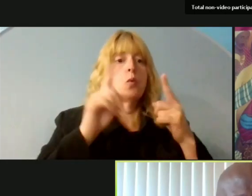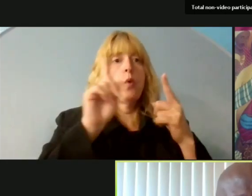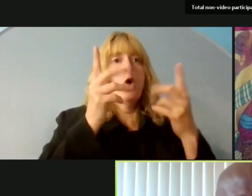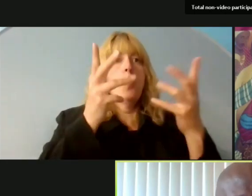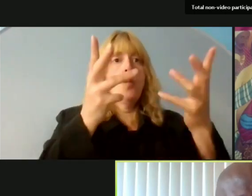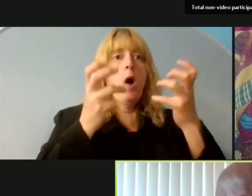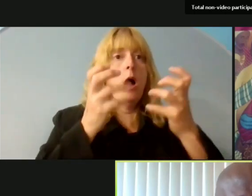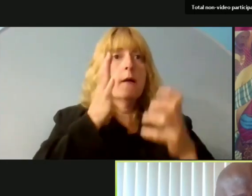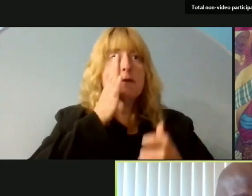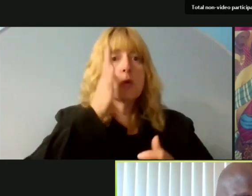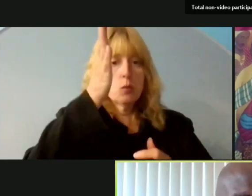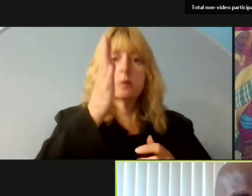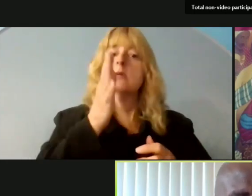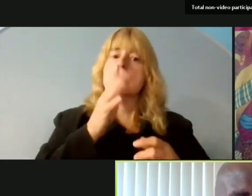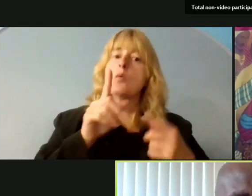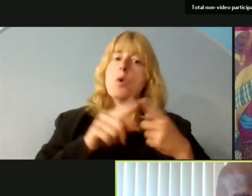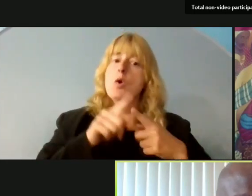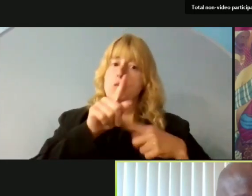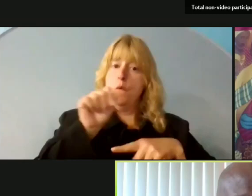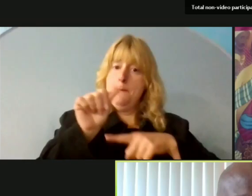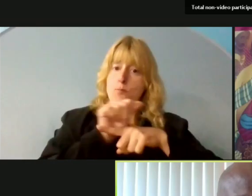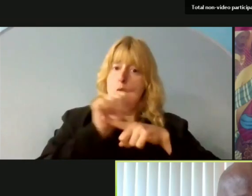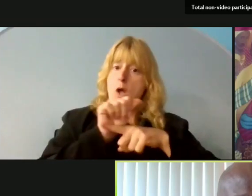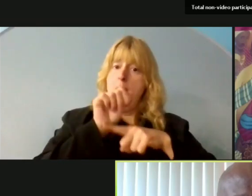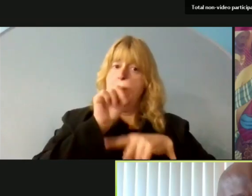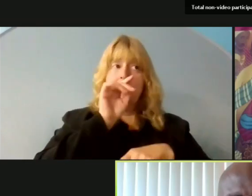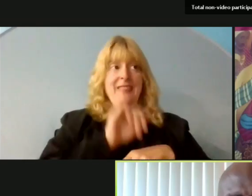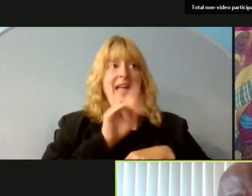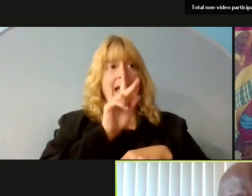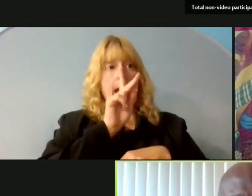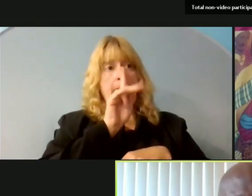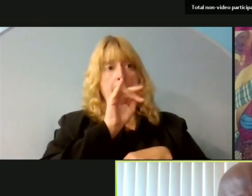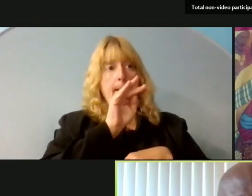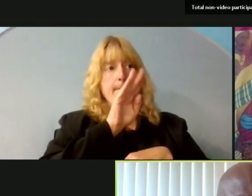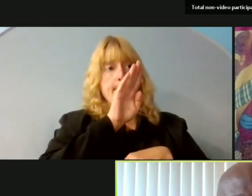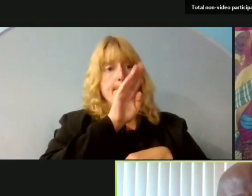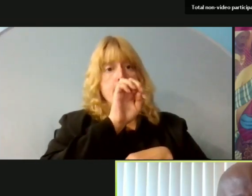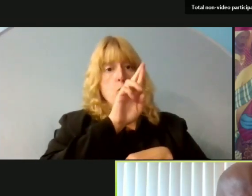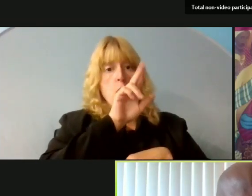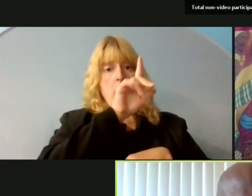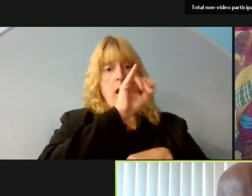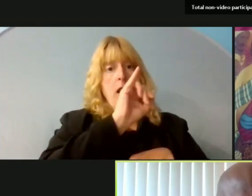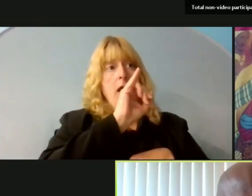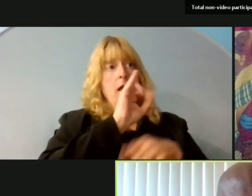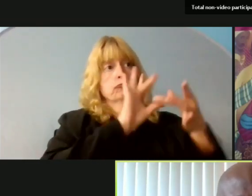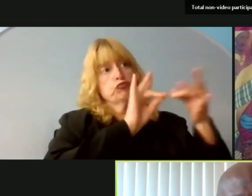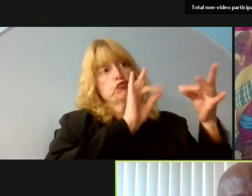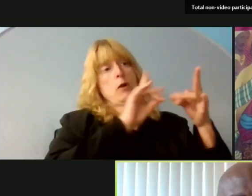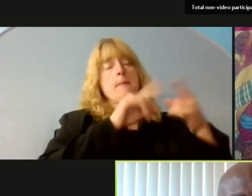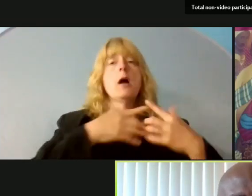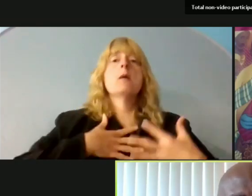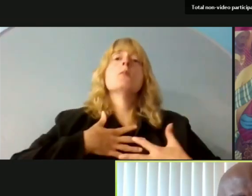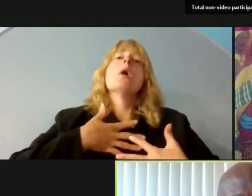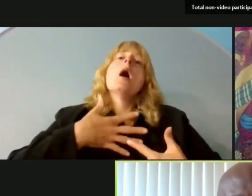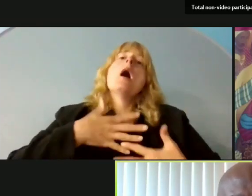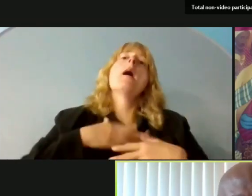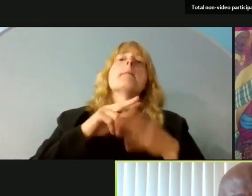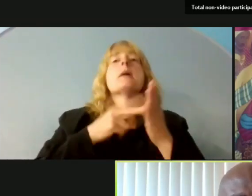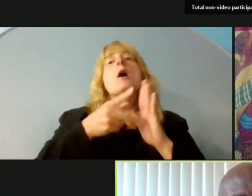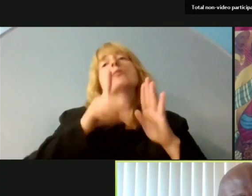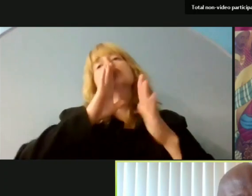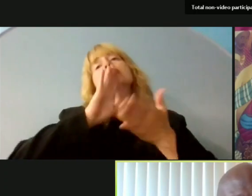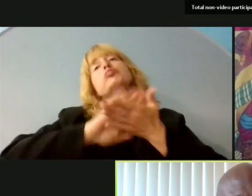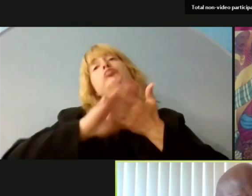that Kimberly is directing us in, don't think of it as something to pacify you. Think of it as